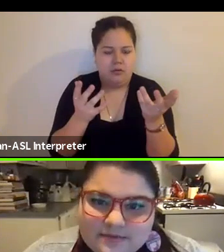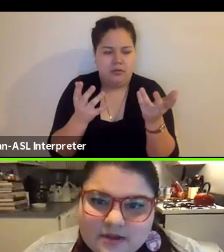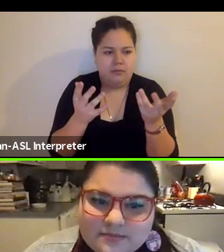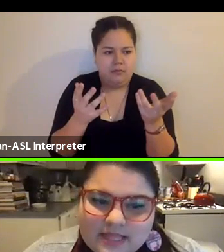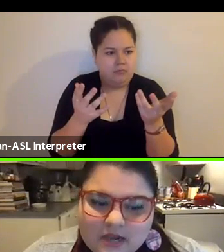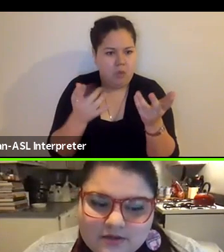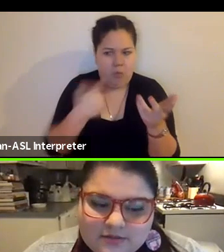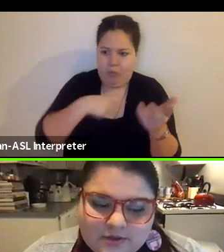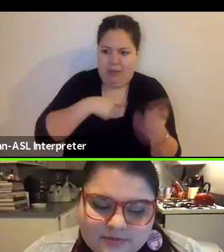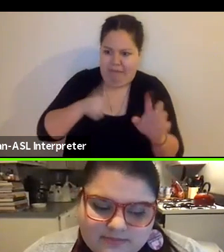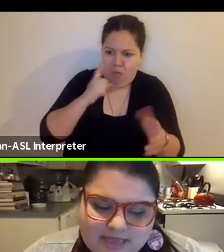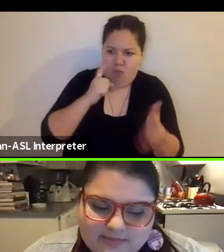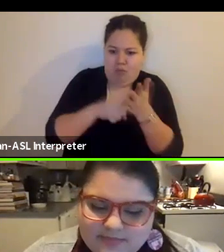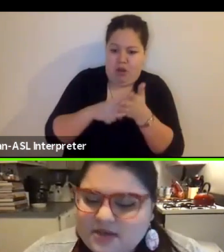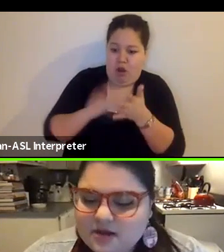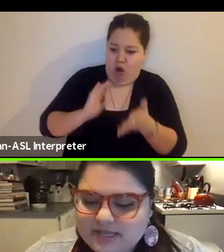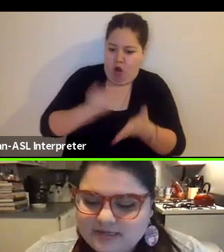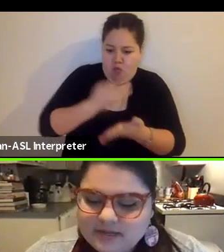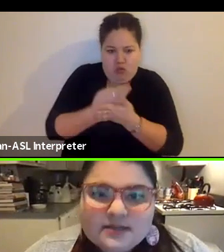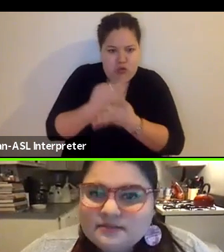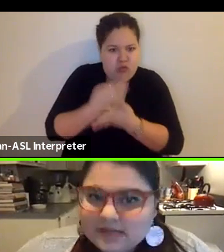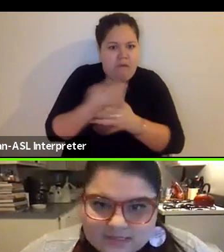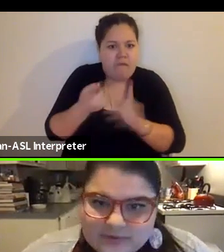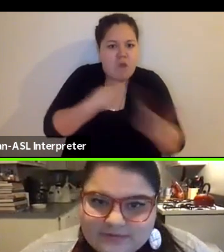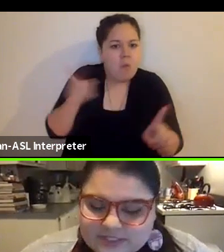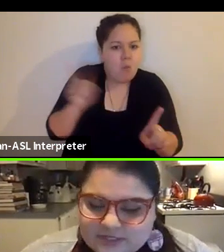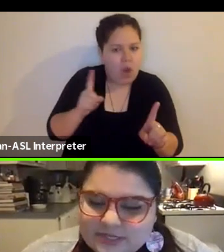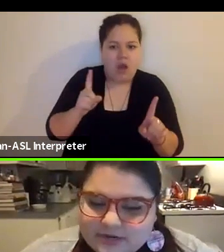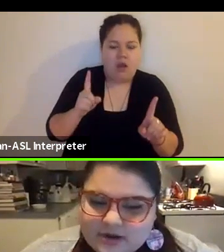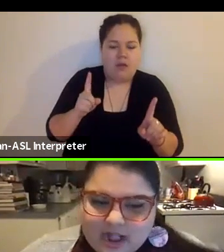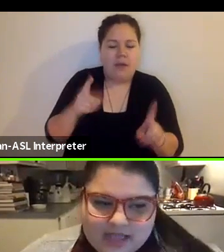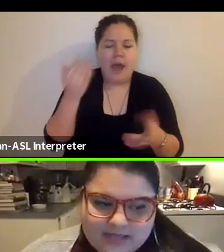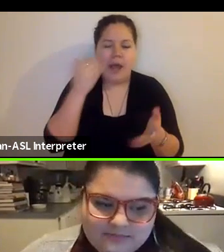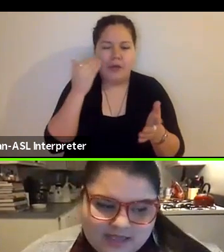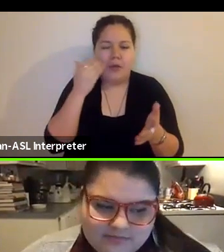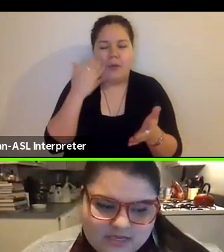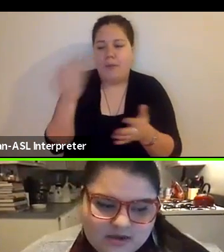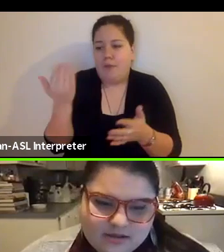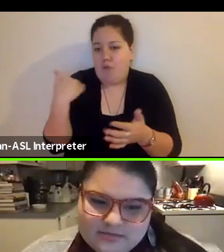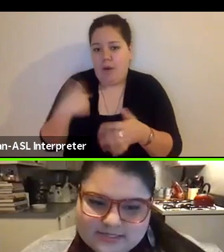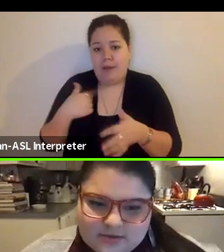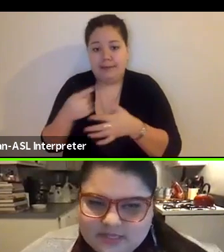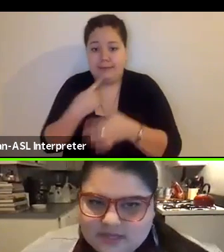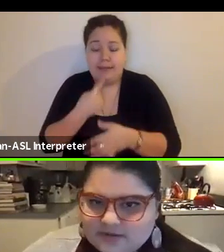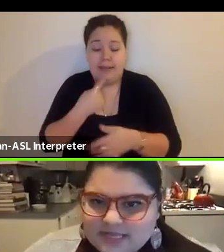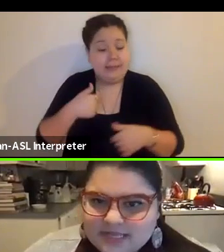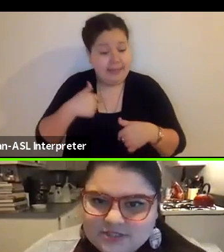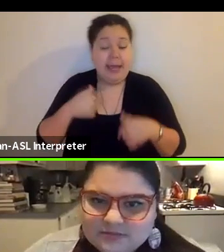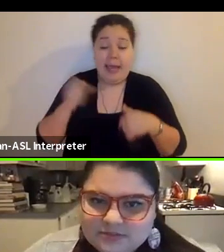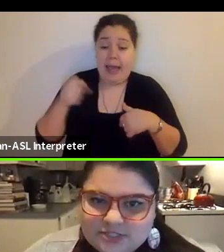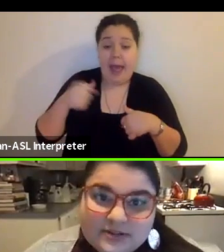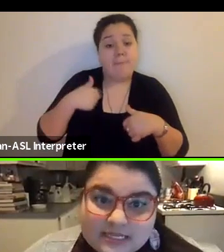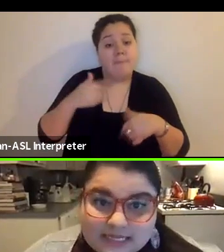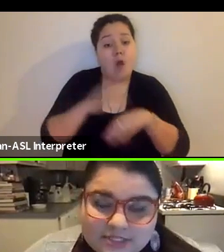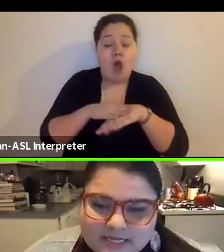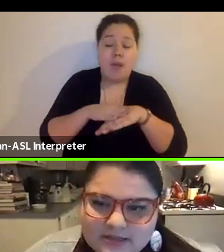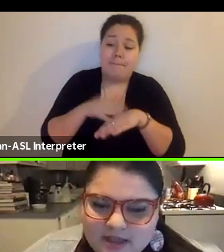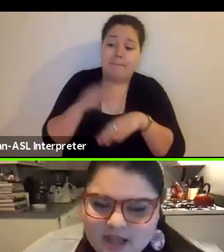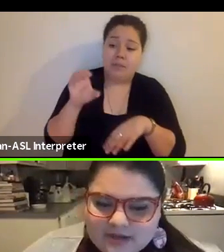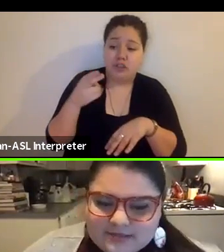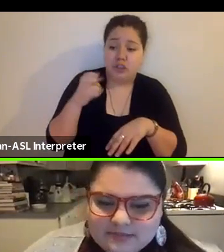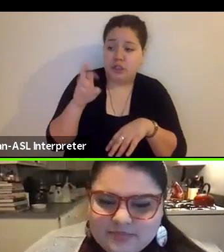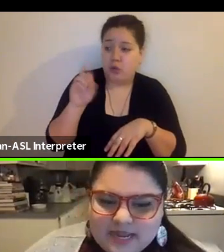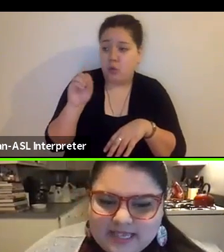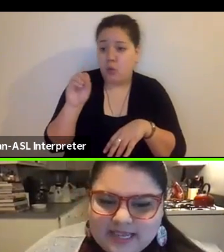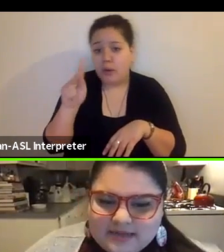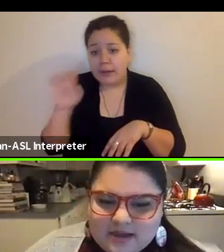resources came from. Like, although we may be on, like I referenced earlier, I may be on a Muscogee, Osage, and Cherokee Nation.